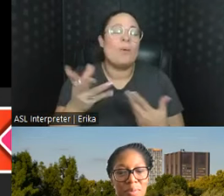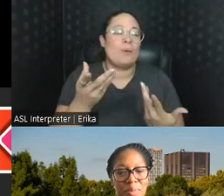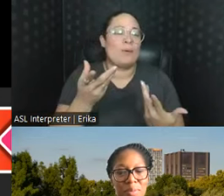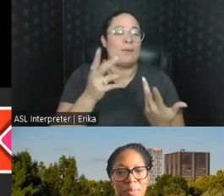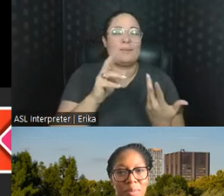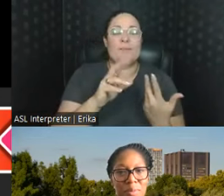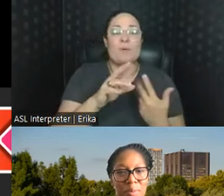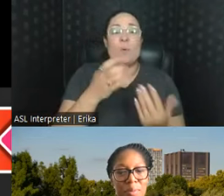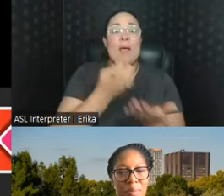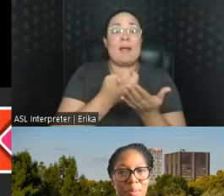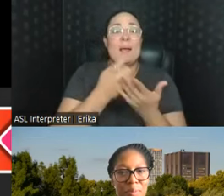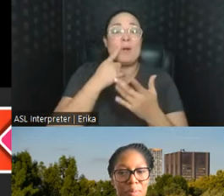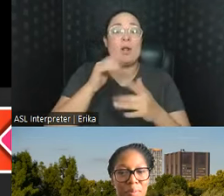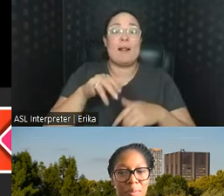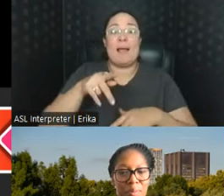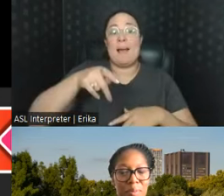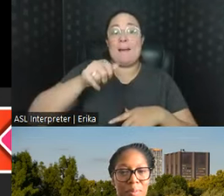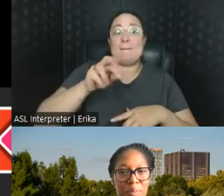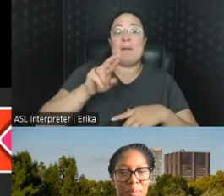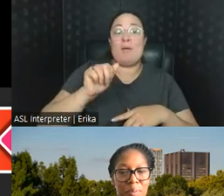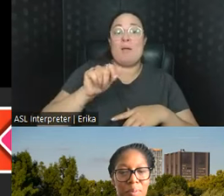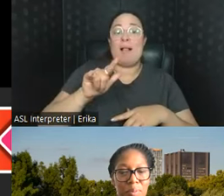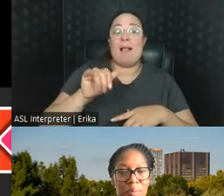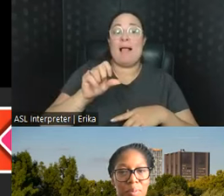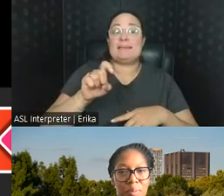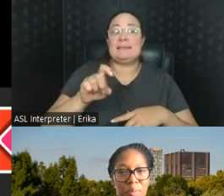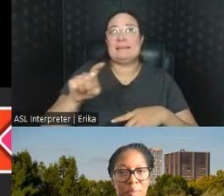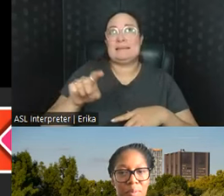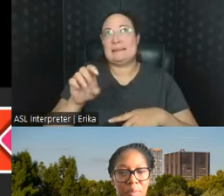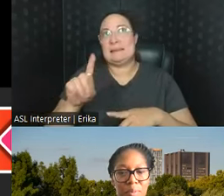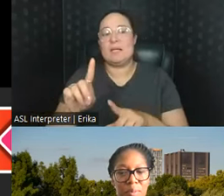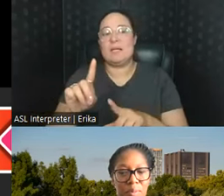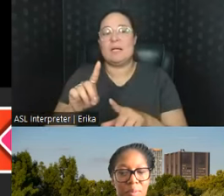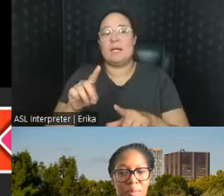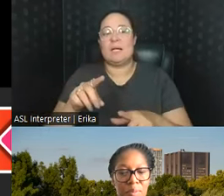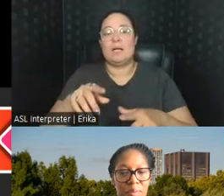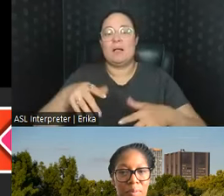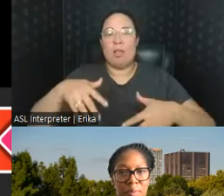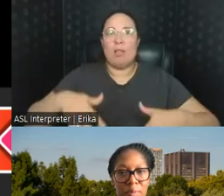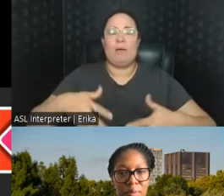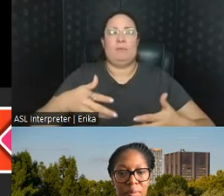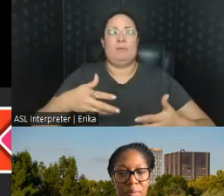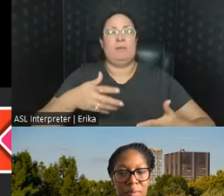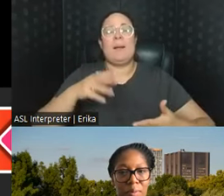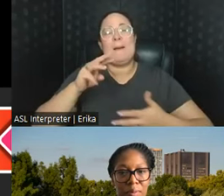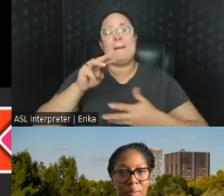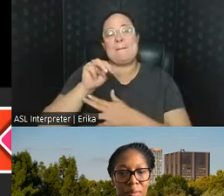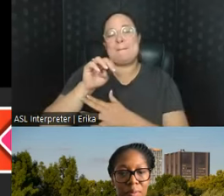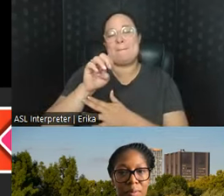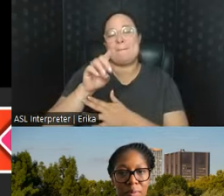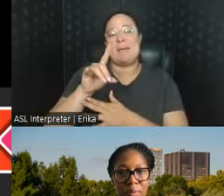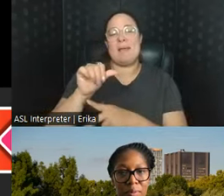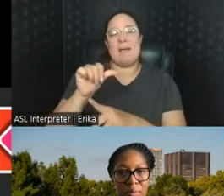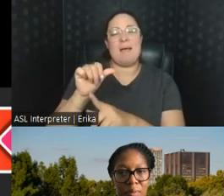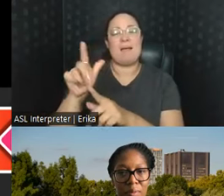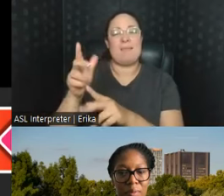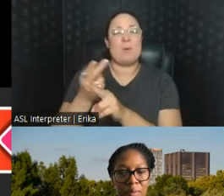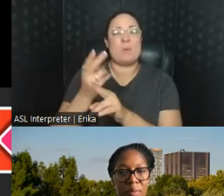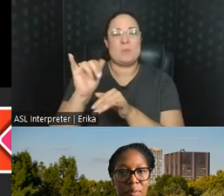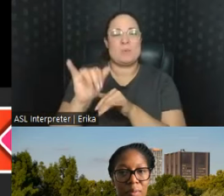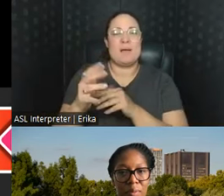economy was paralyzed by the COVID-19 crisis. You find that a lot of media outlets tend to use these, and you know, you could kind